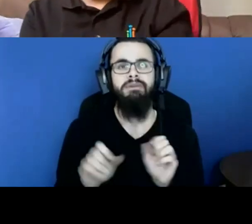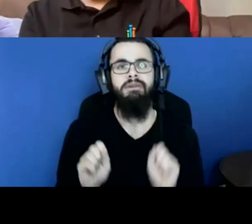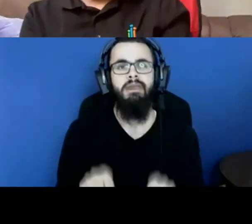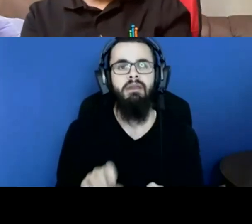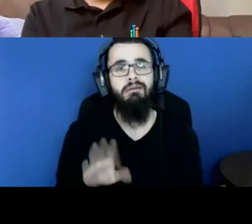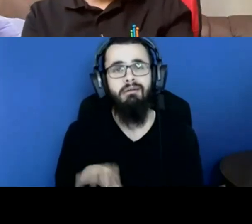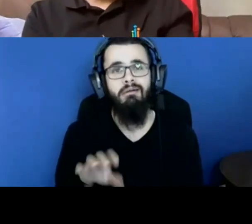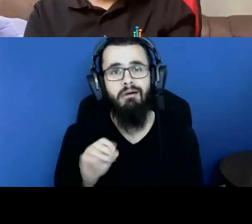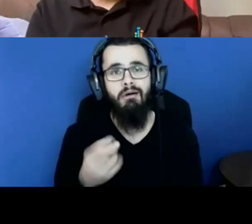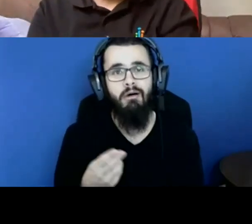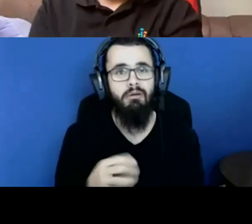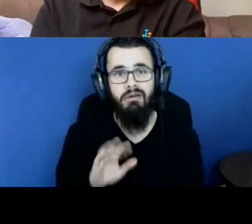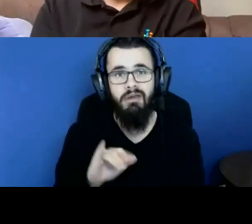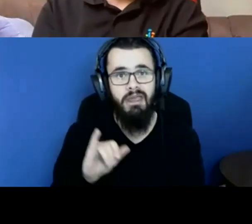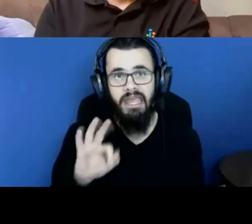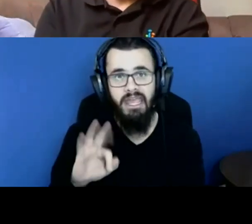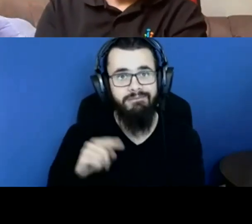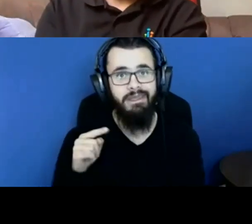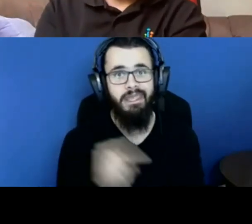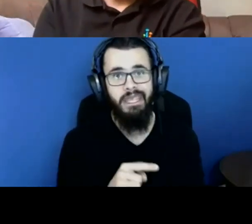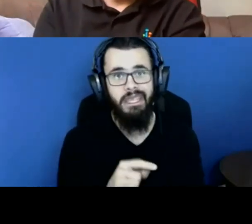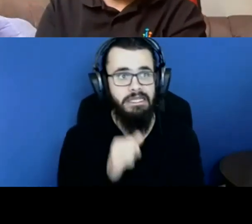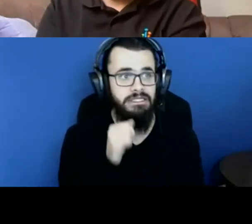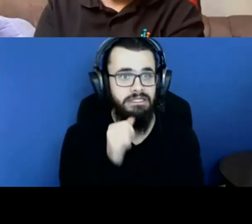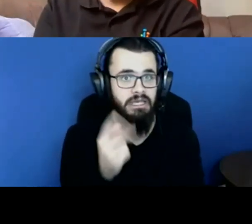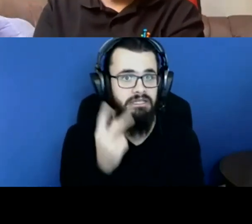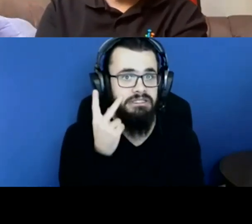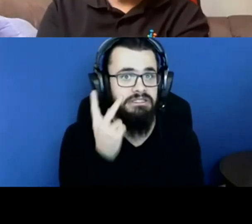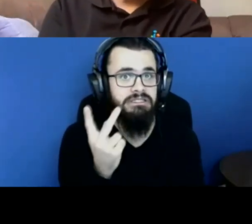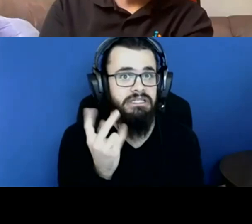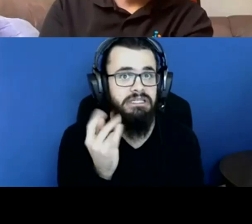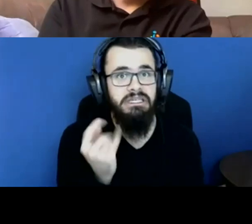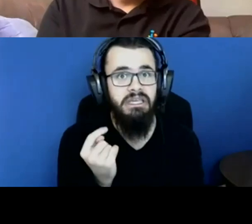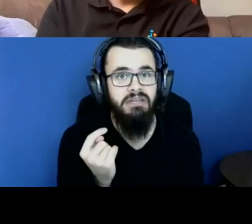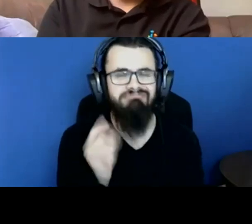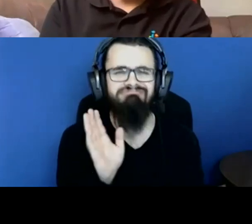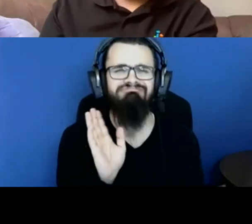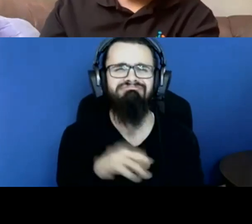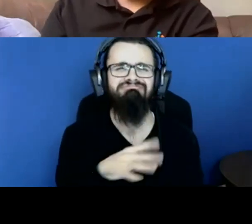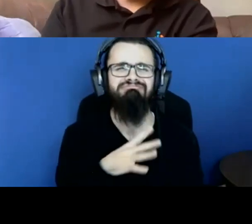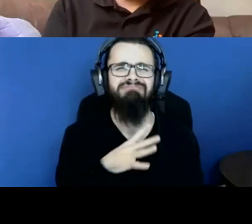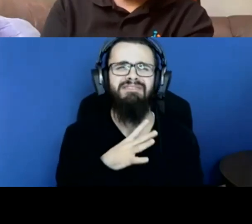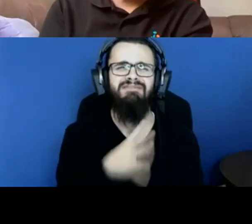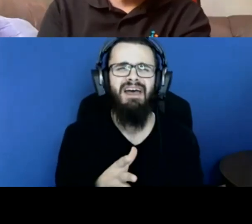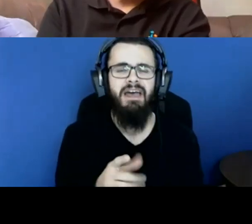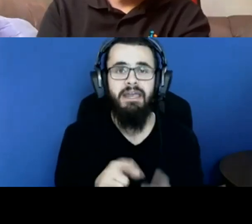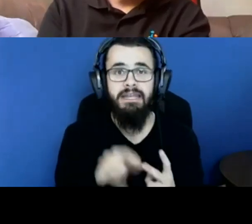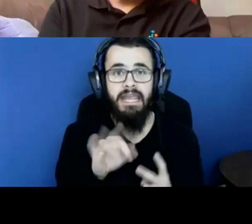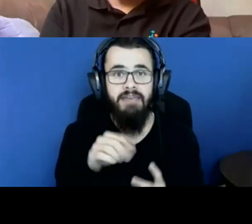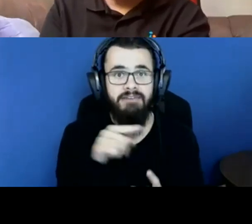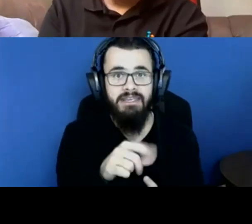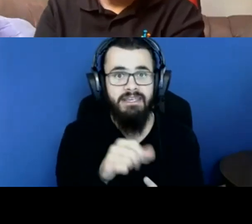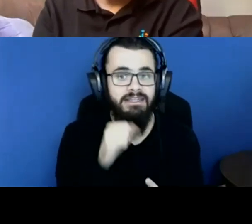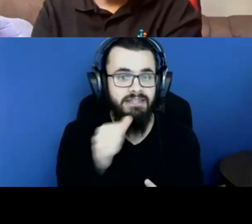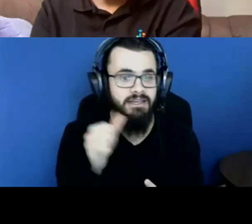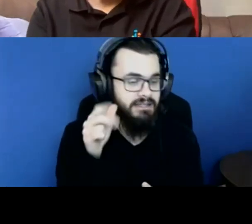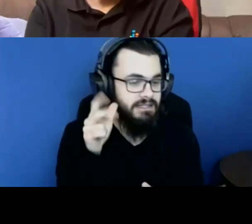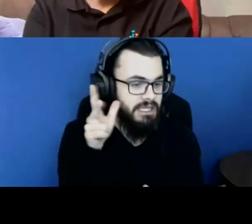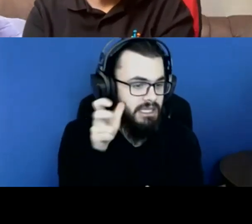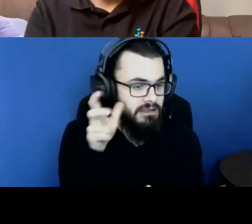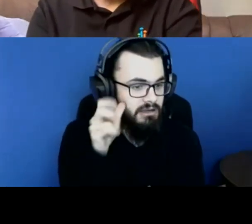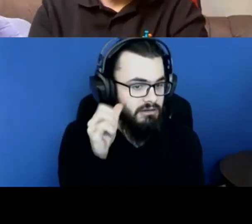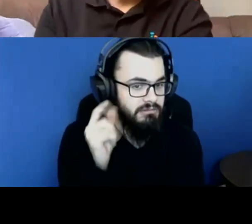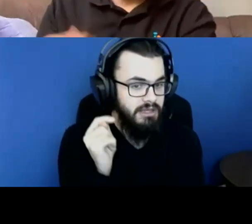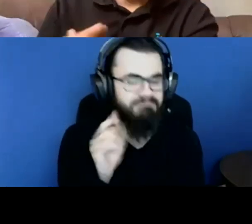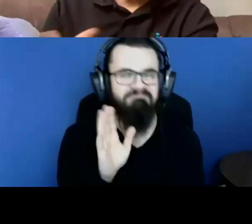he doesn't see it or hear it, it'll be fine. We could do whatever we want to do as long as you don't see it and hear it. Well, they are